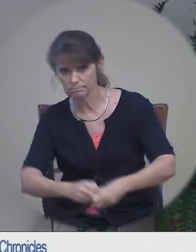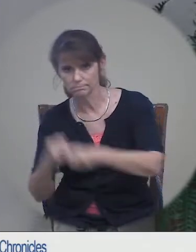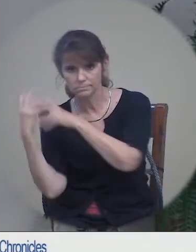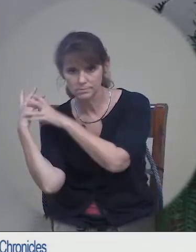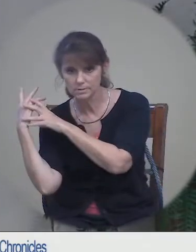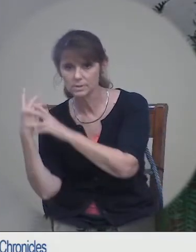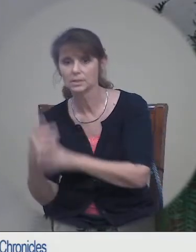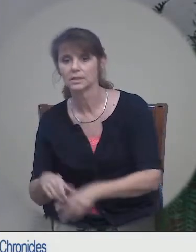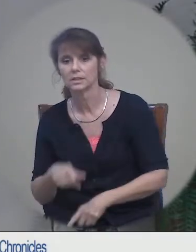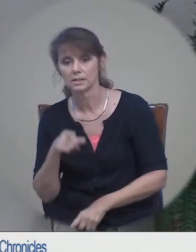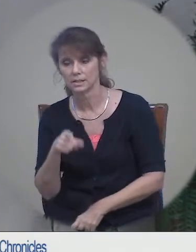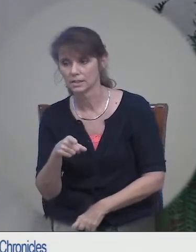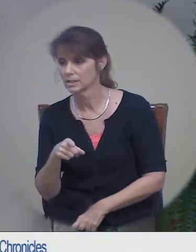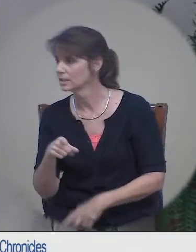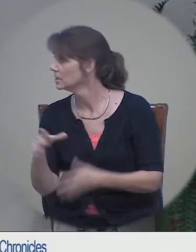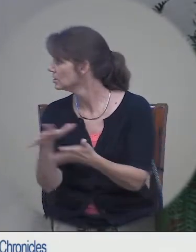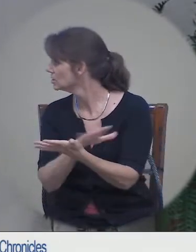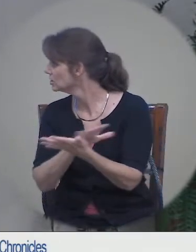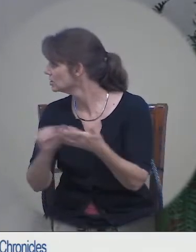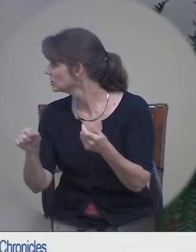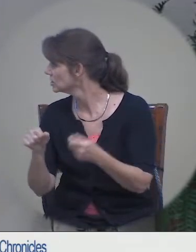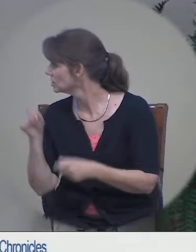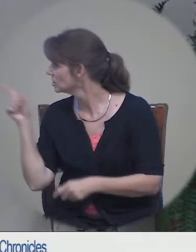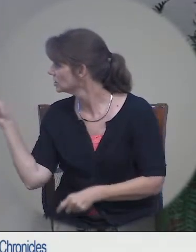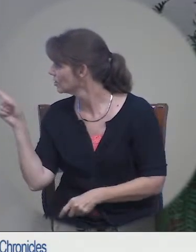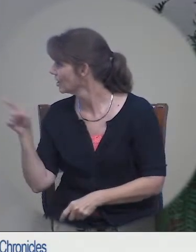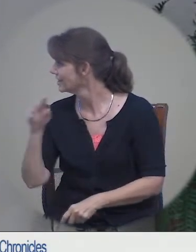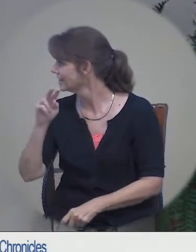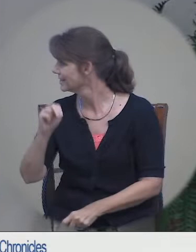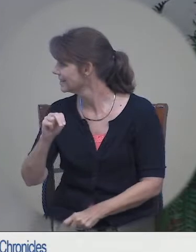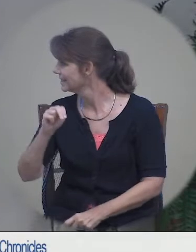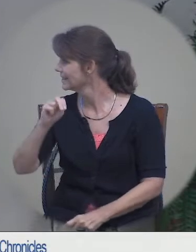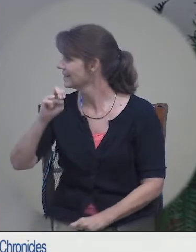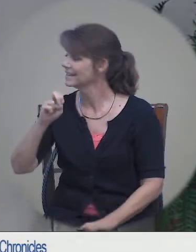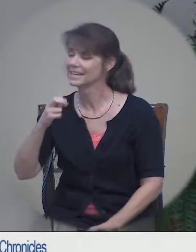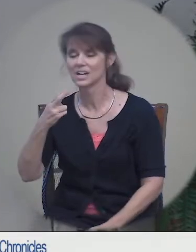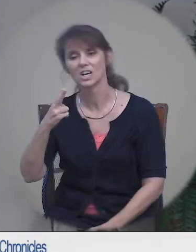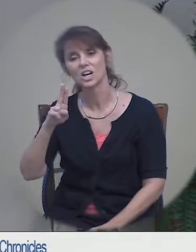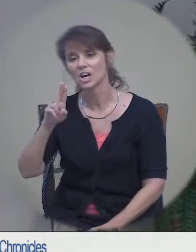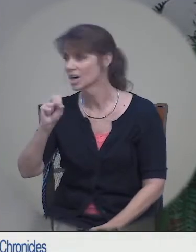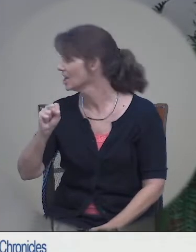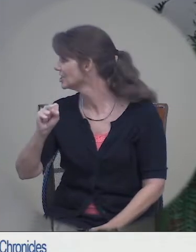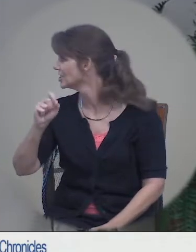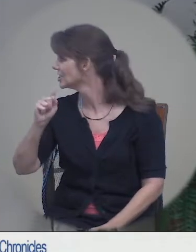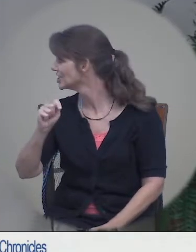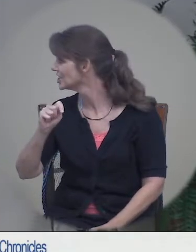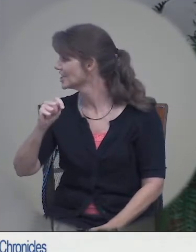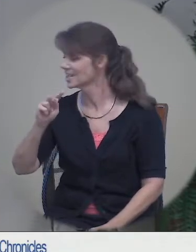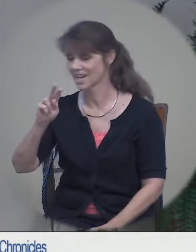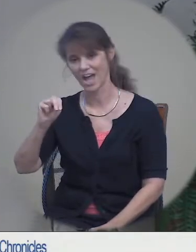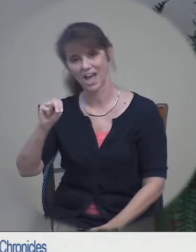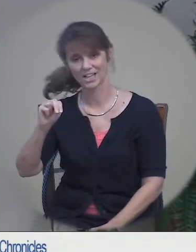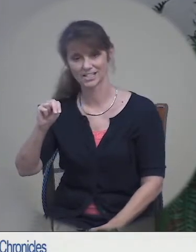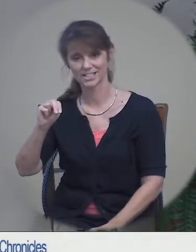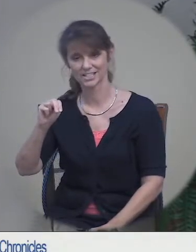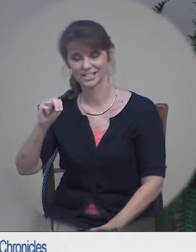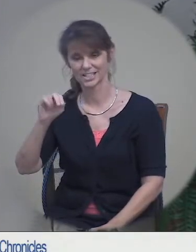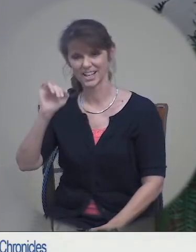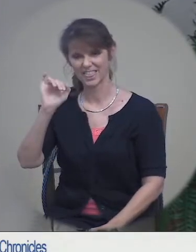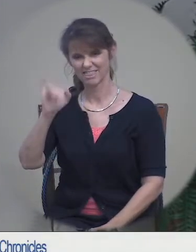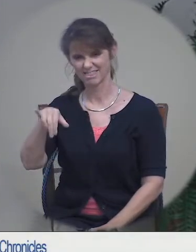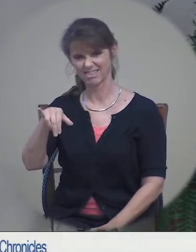he destroyed this, what this text calls the Nehushtan, I guess. That was